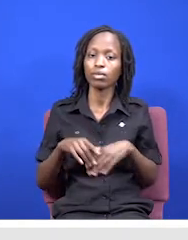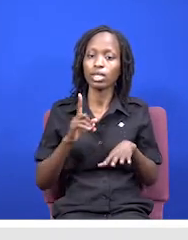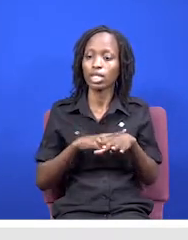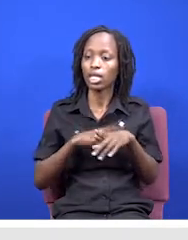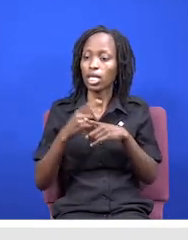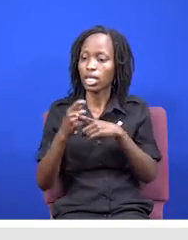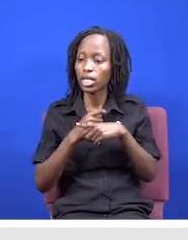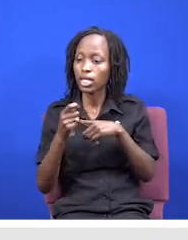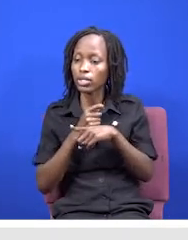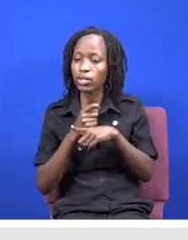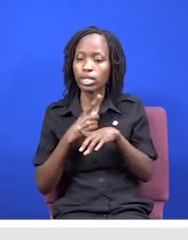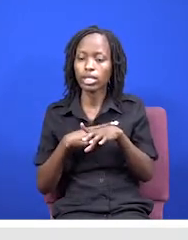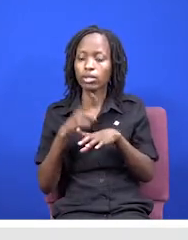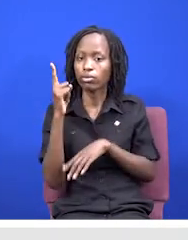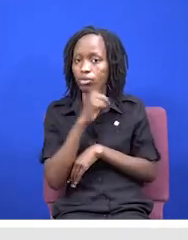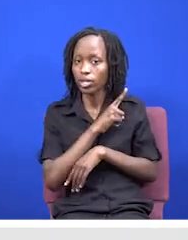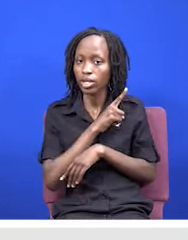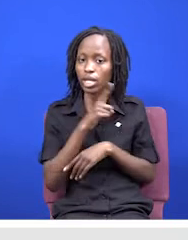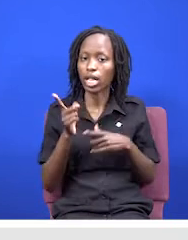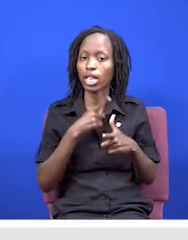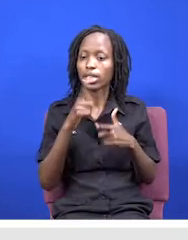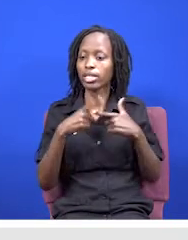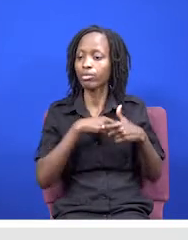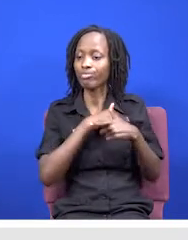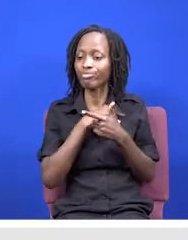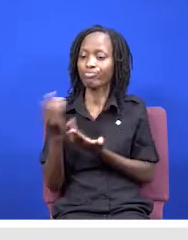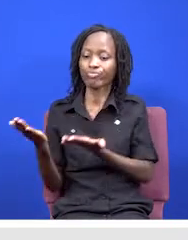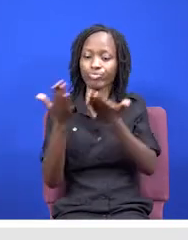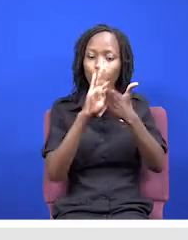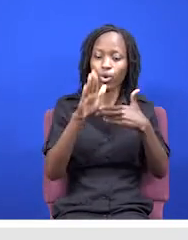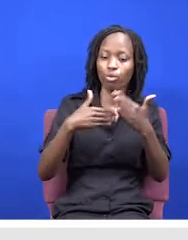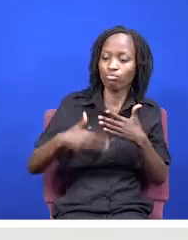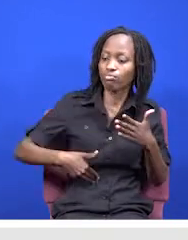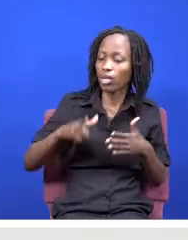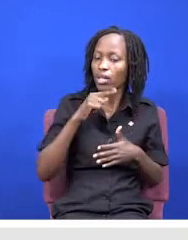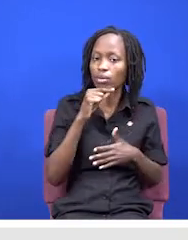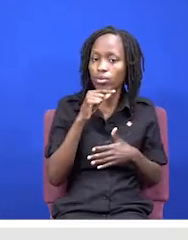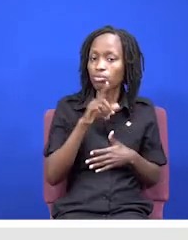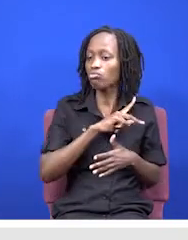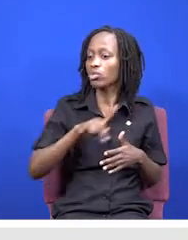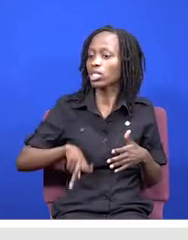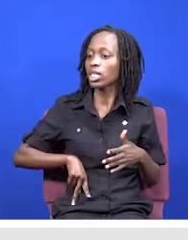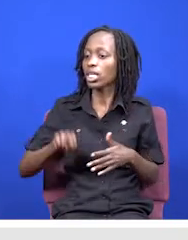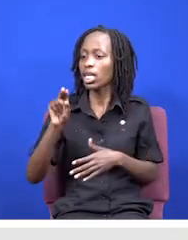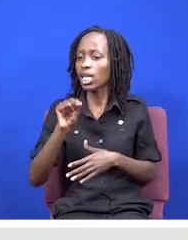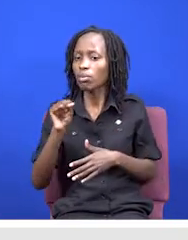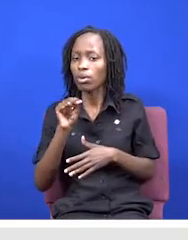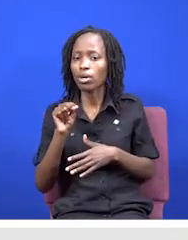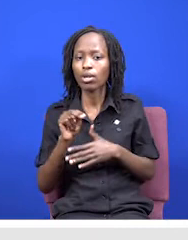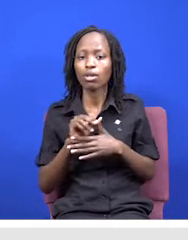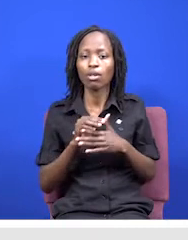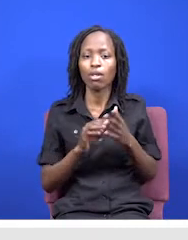When the training period ordered by the king was completed, the chief of staff brought all the young men to King Nebuchadnezzar. No